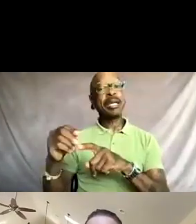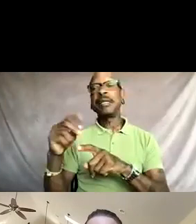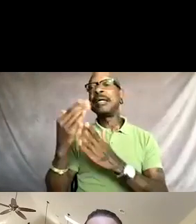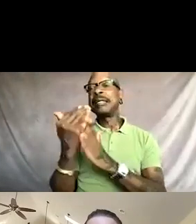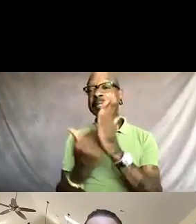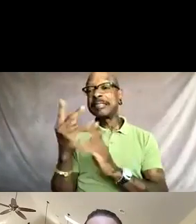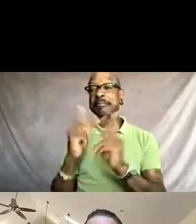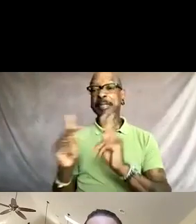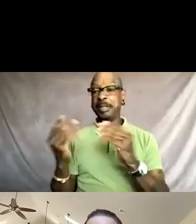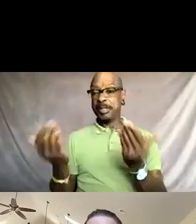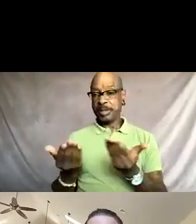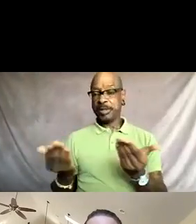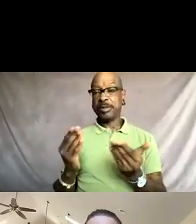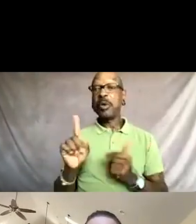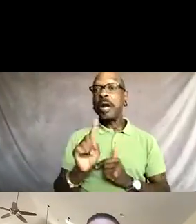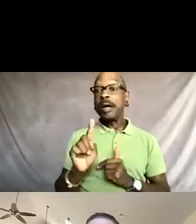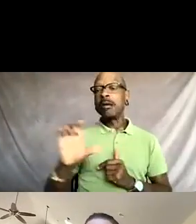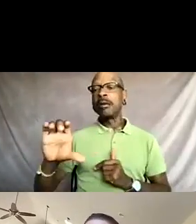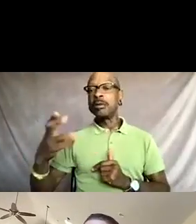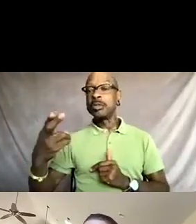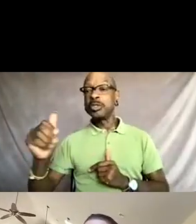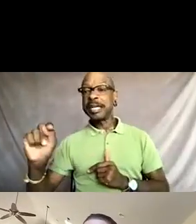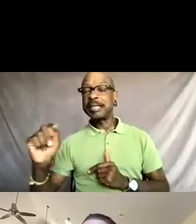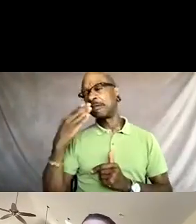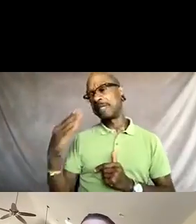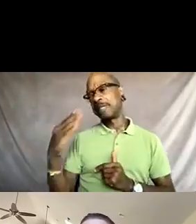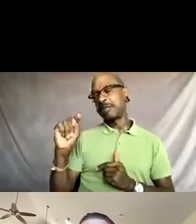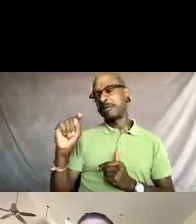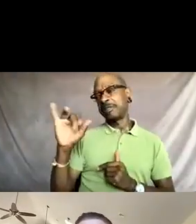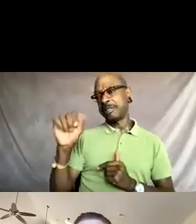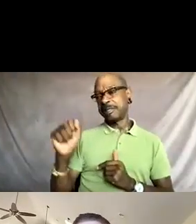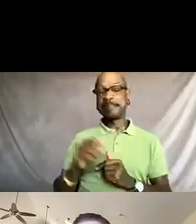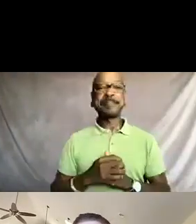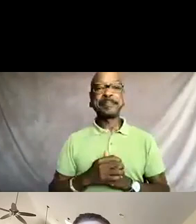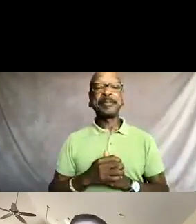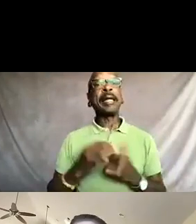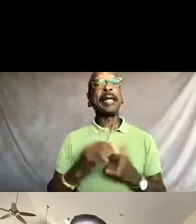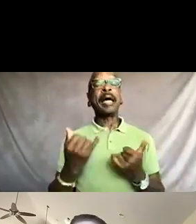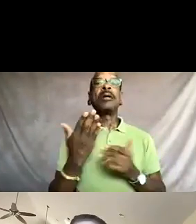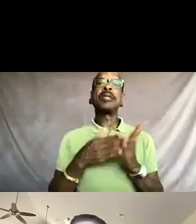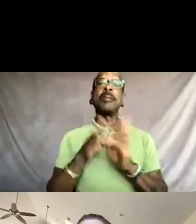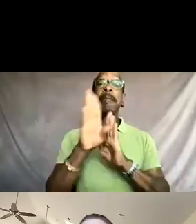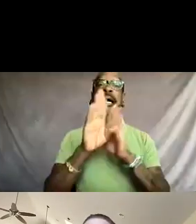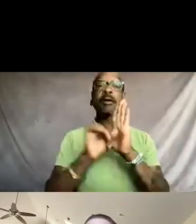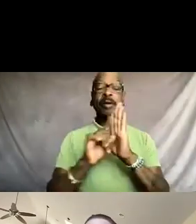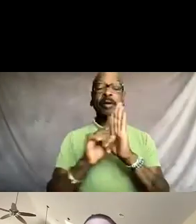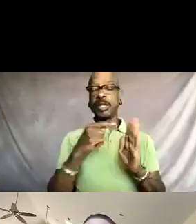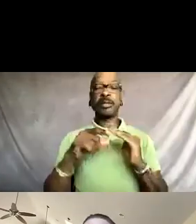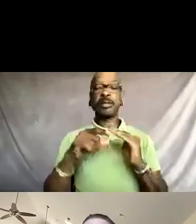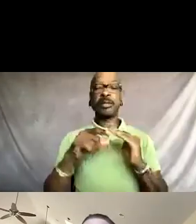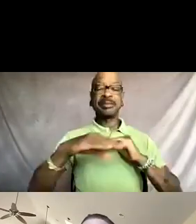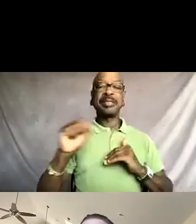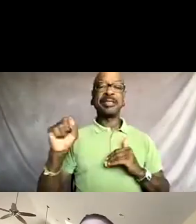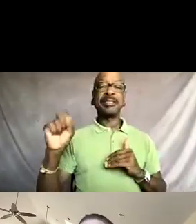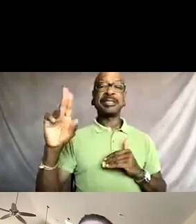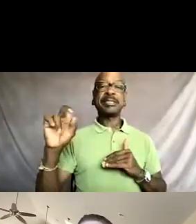So thanks, Tia. Okay, so just a little bit of background. We're Sustainable Economies Law Center. If you're in the